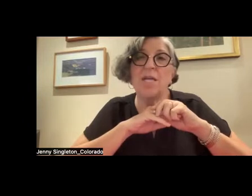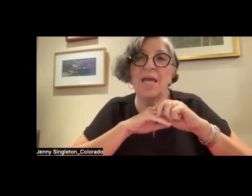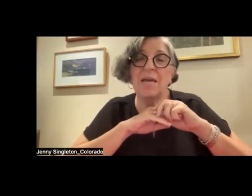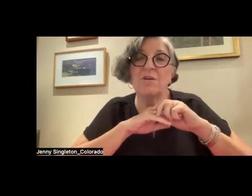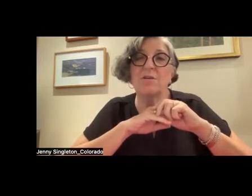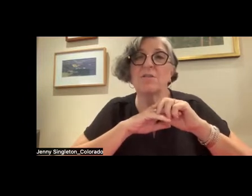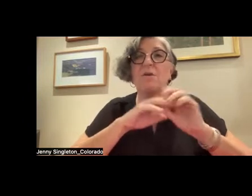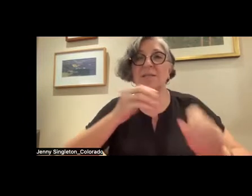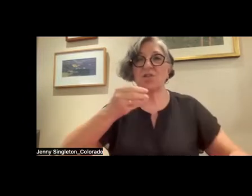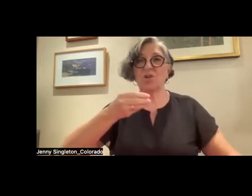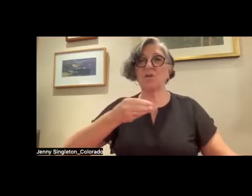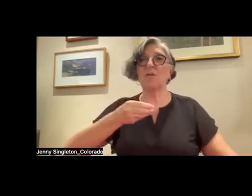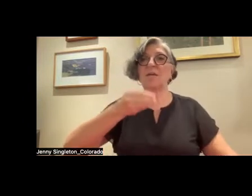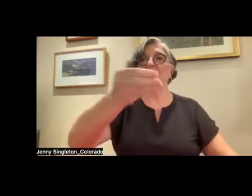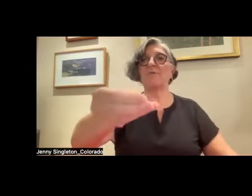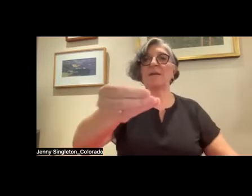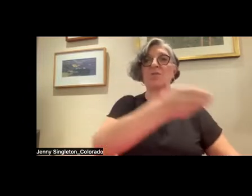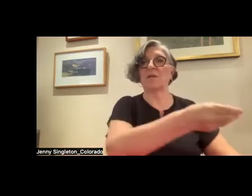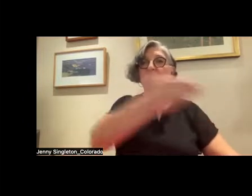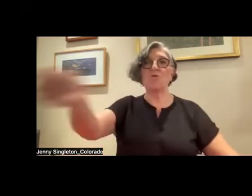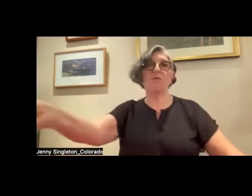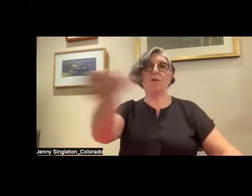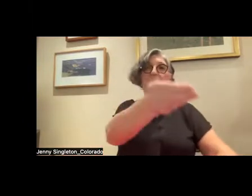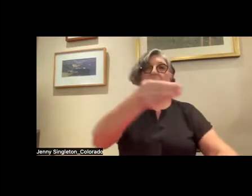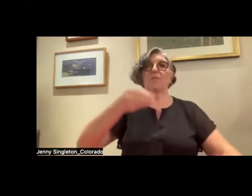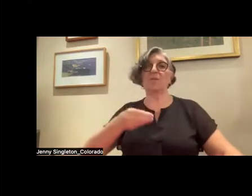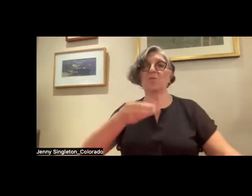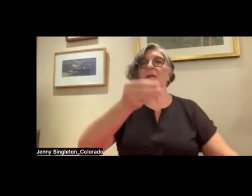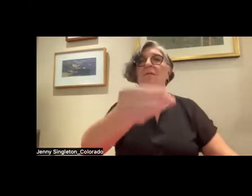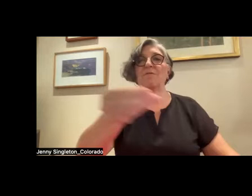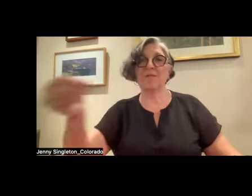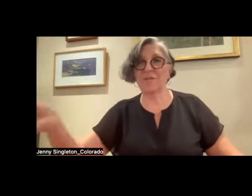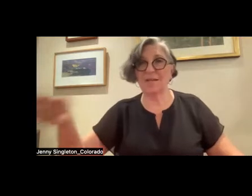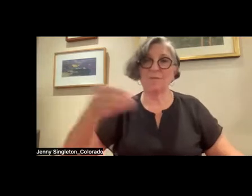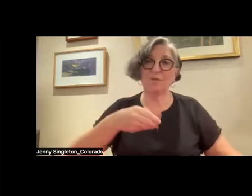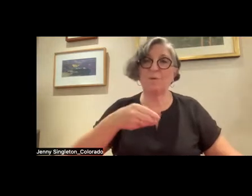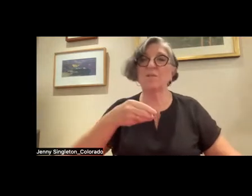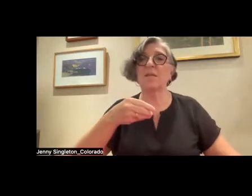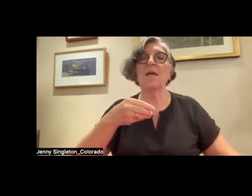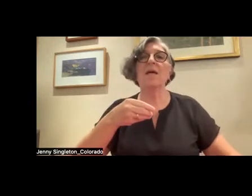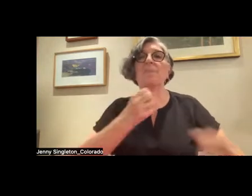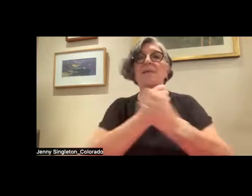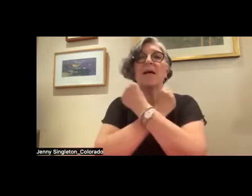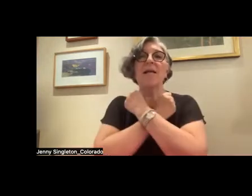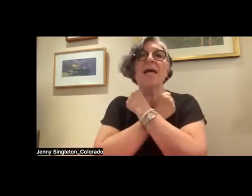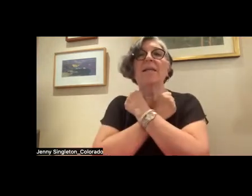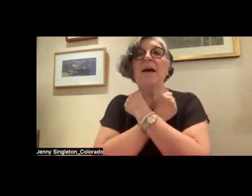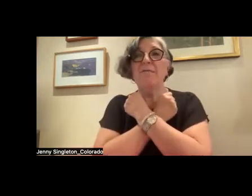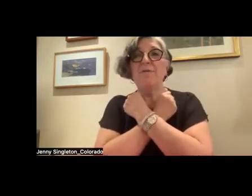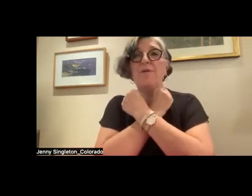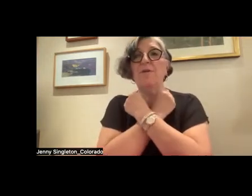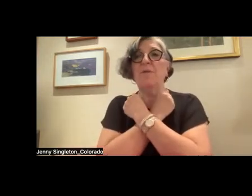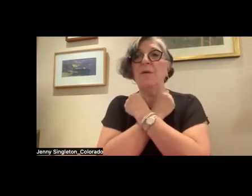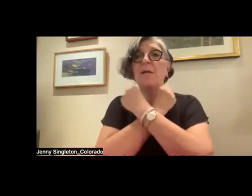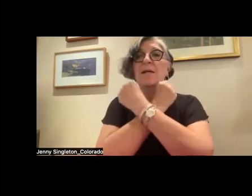called body anchored. So as I showed you, give, it just can move all around between the first, second, third person. But a sign like